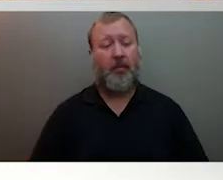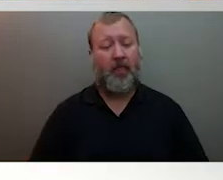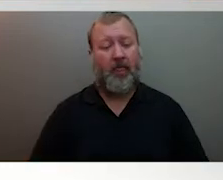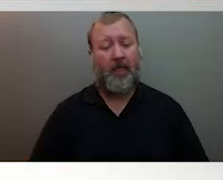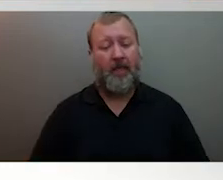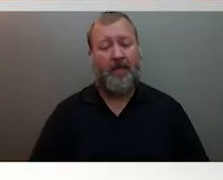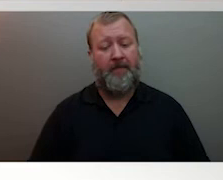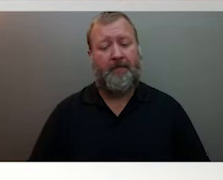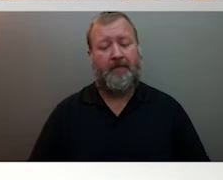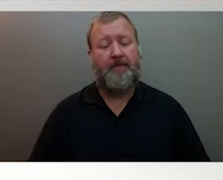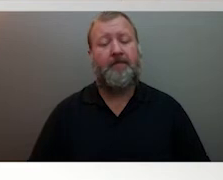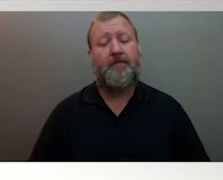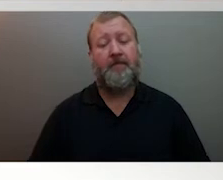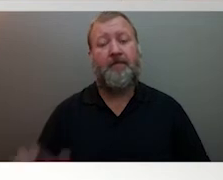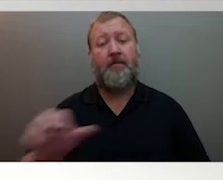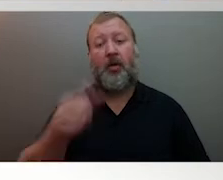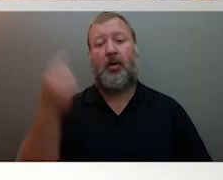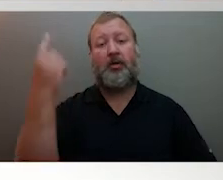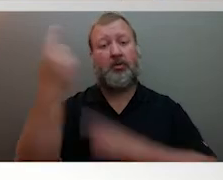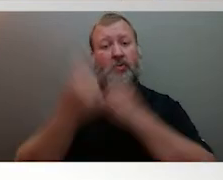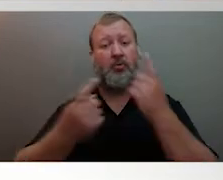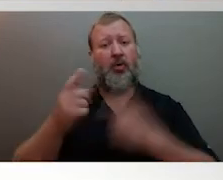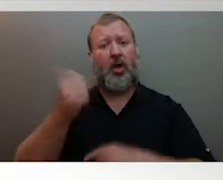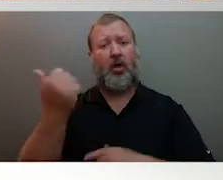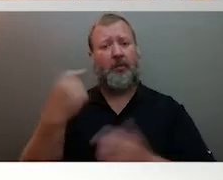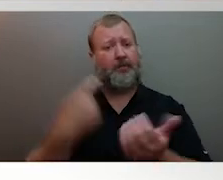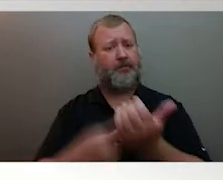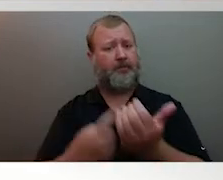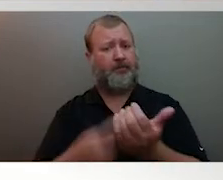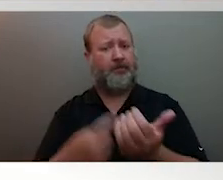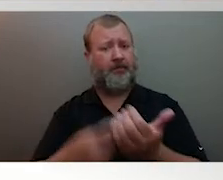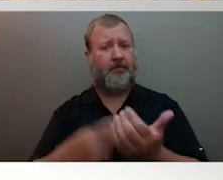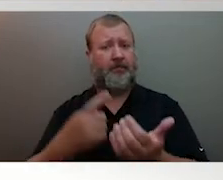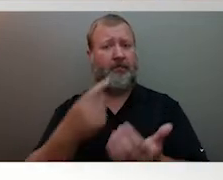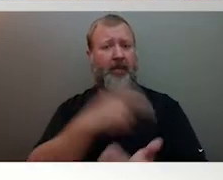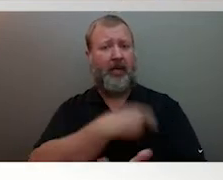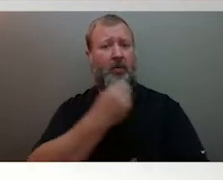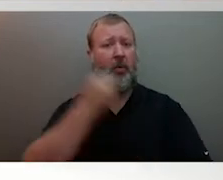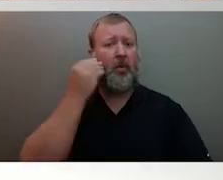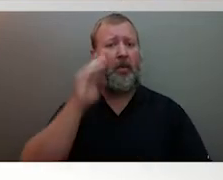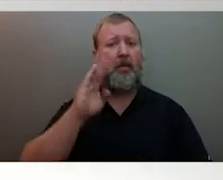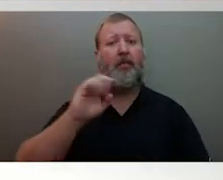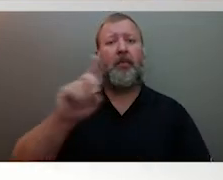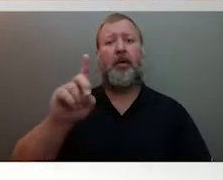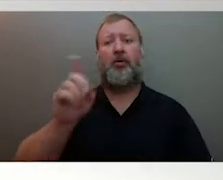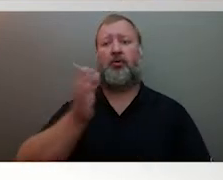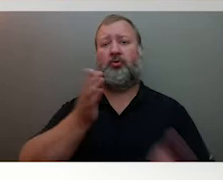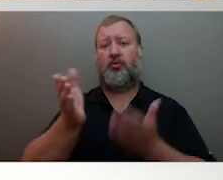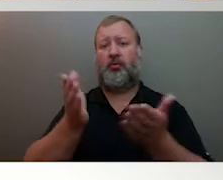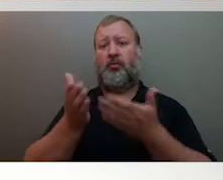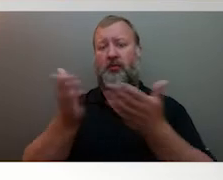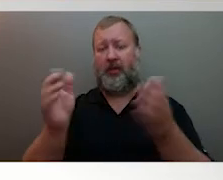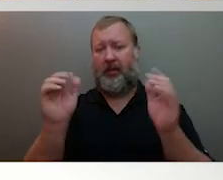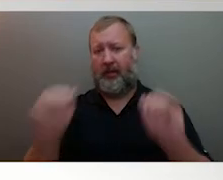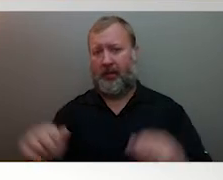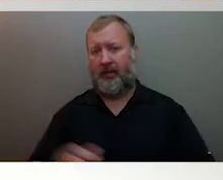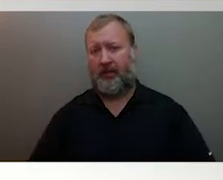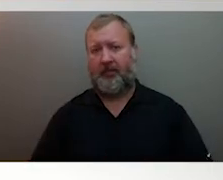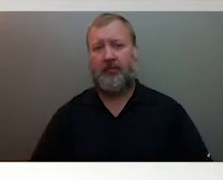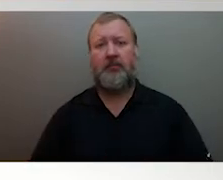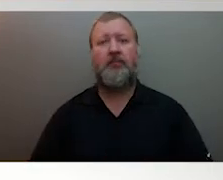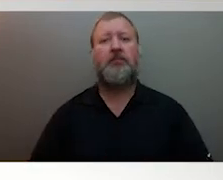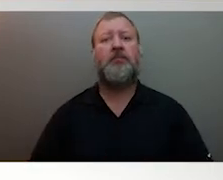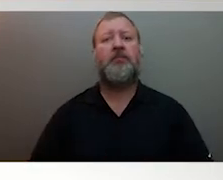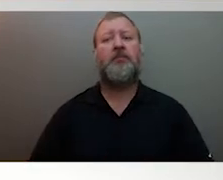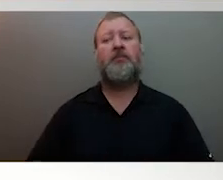Other considerations. We have a few other things to discuss for hospital homebound that are services that can be provided.